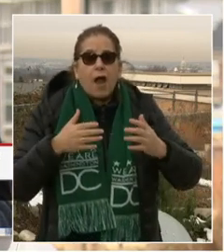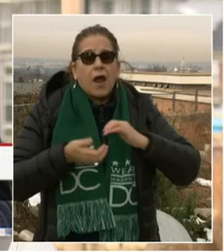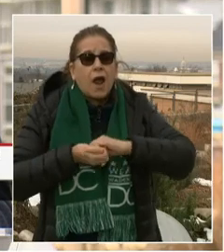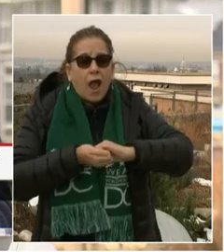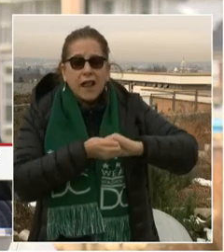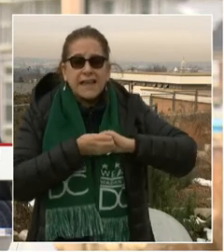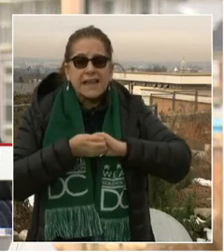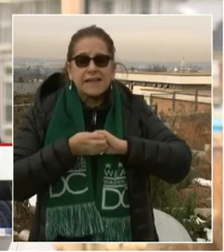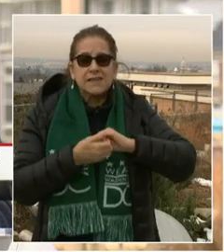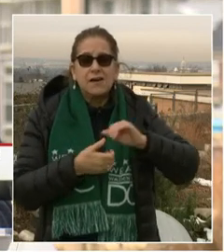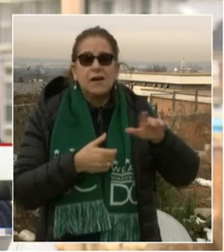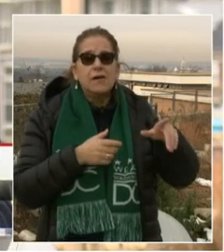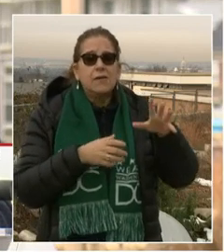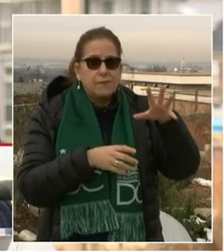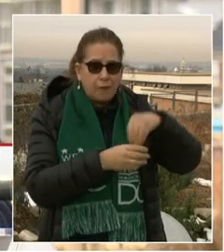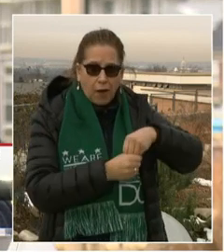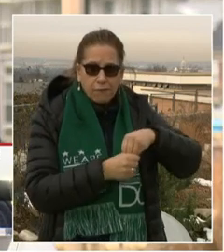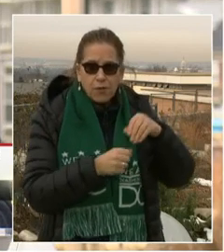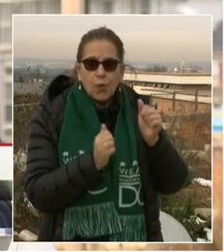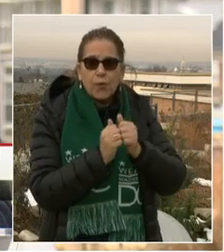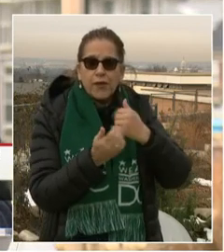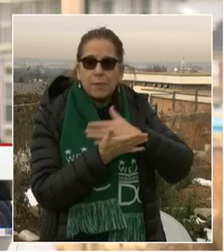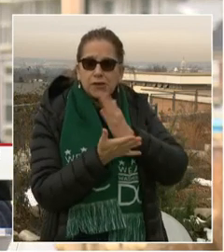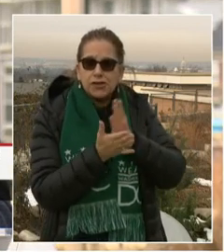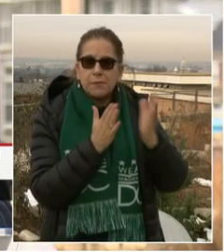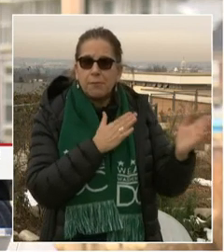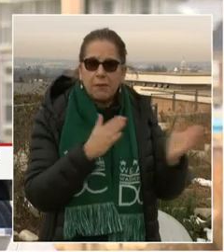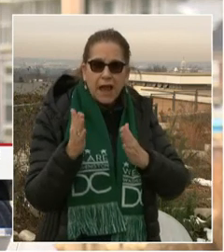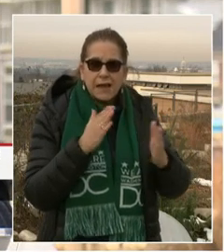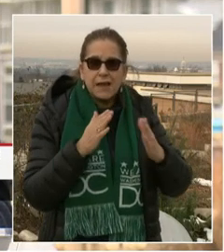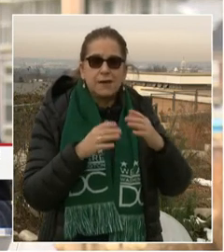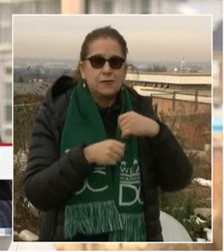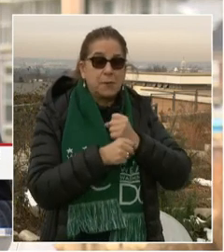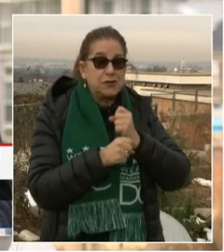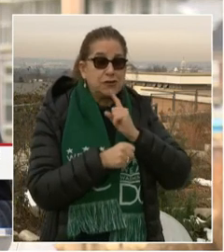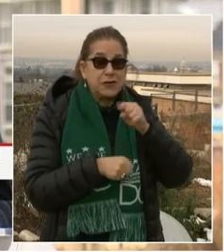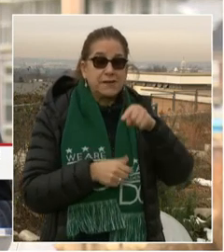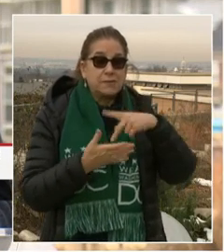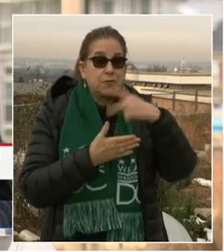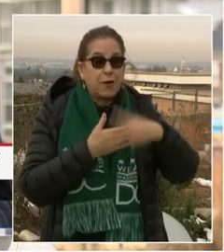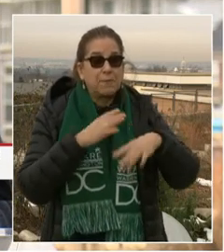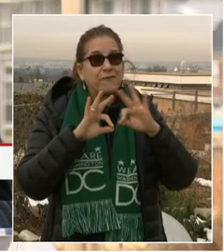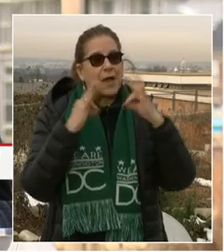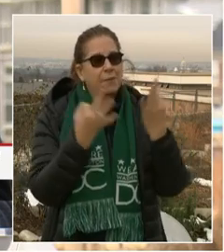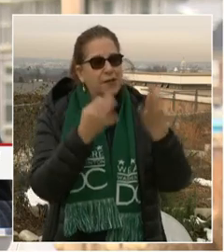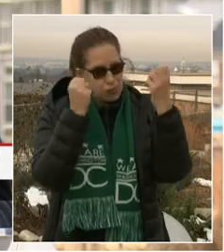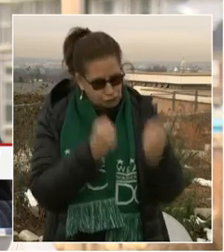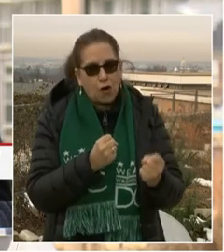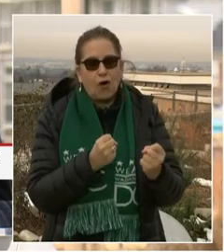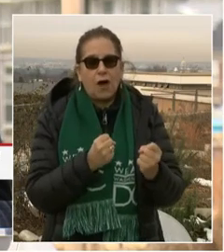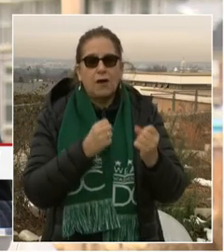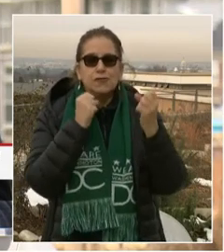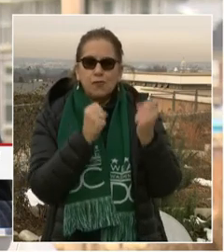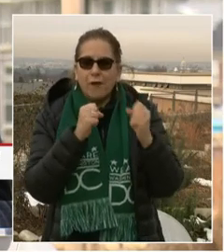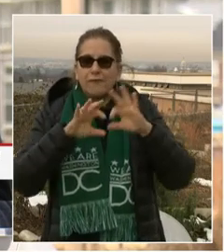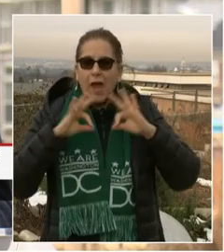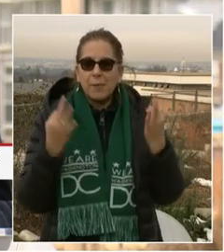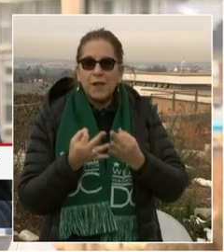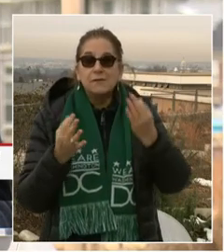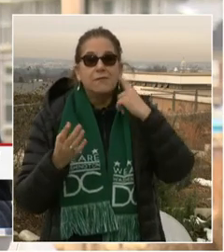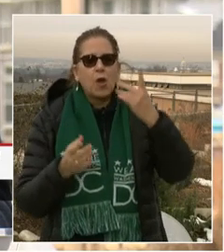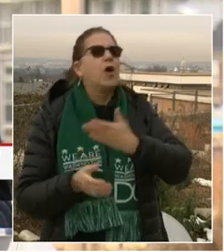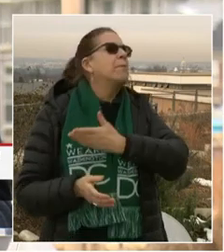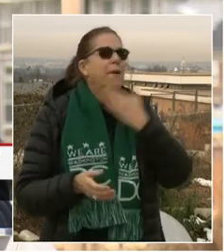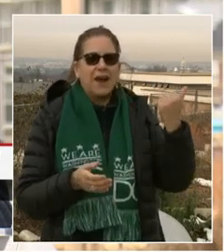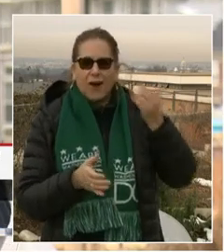sure that the Strong Families, Strong Futures DC Direct Cash Assistance Program continues to be a very strong program to help those